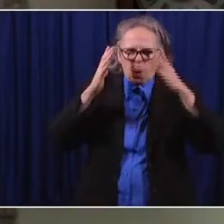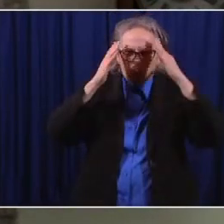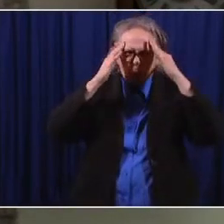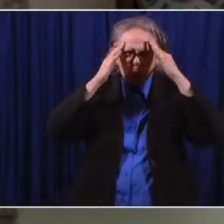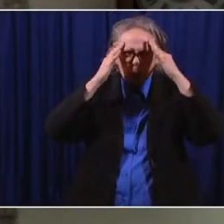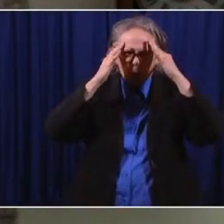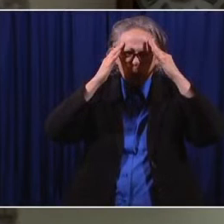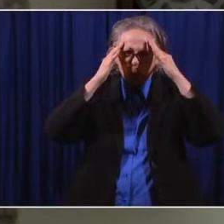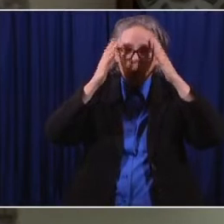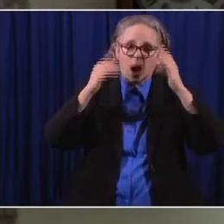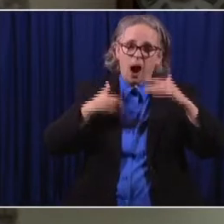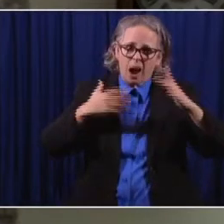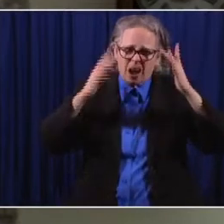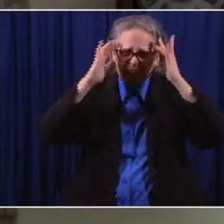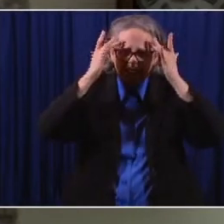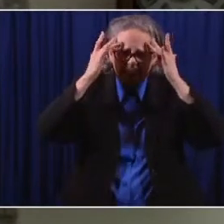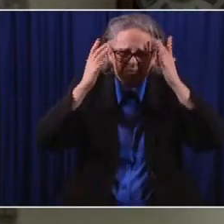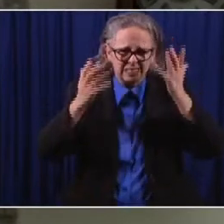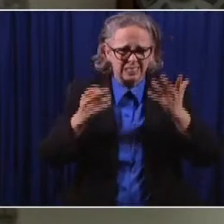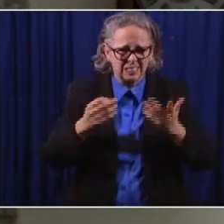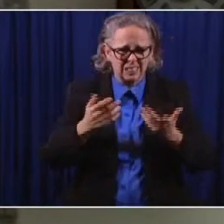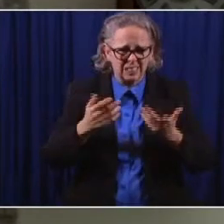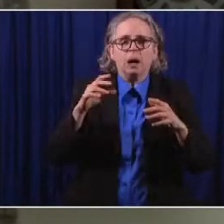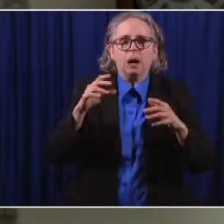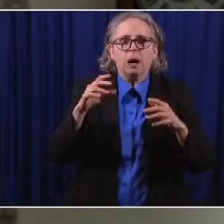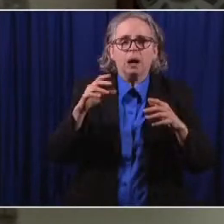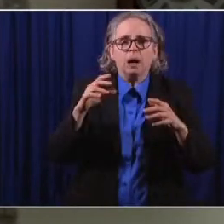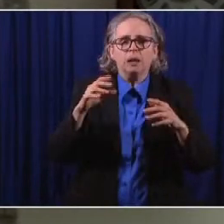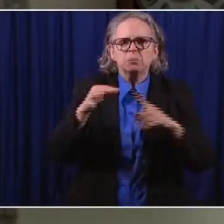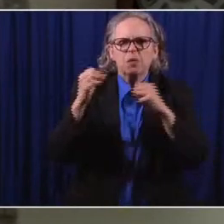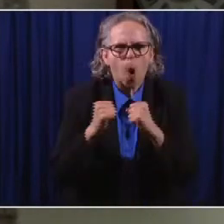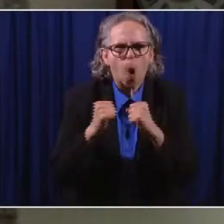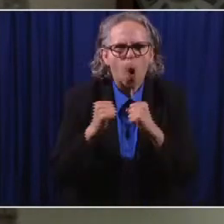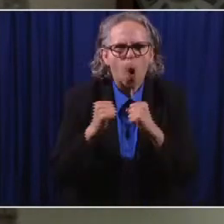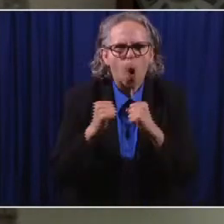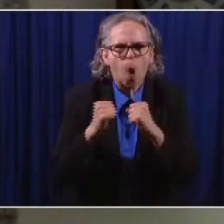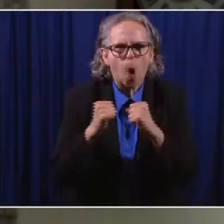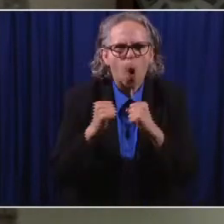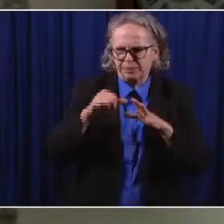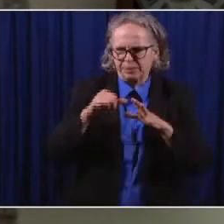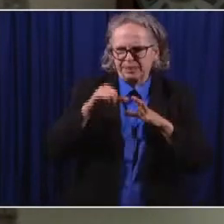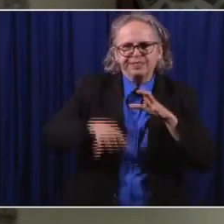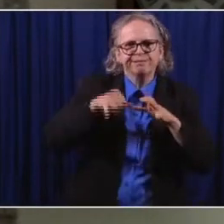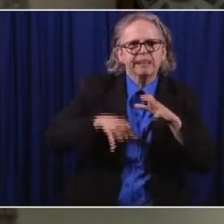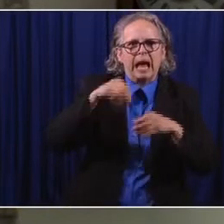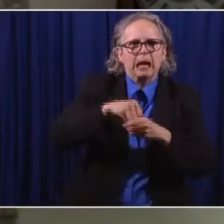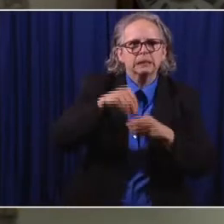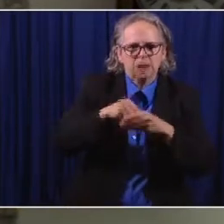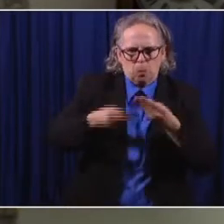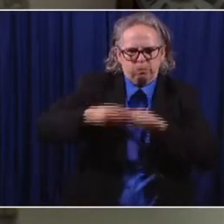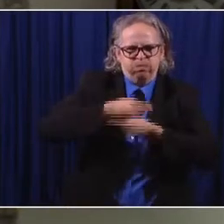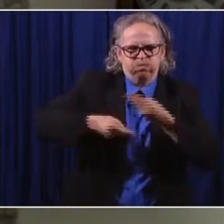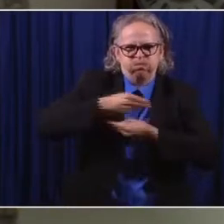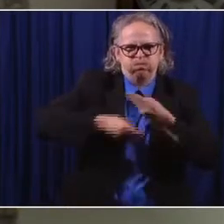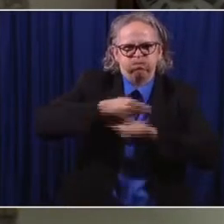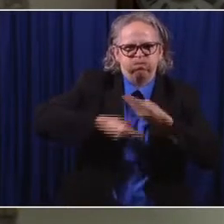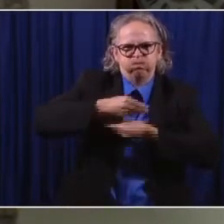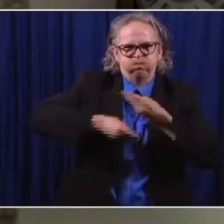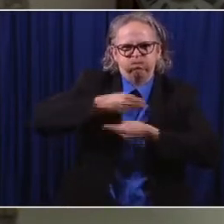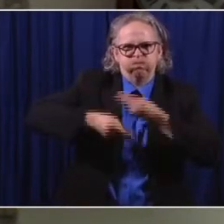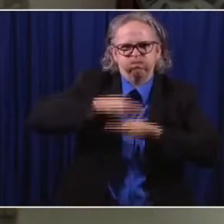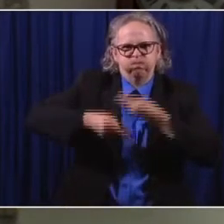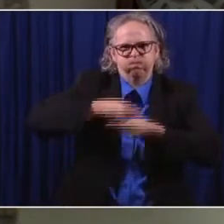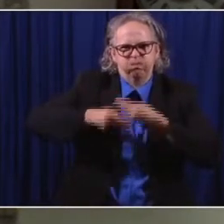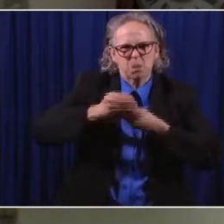cold. And, the experts tell us that the odds are when it gets cold, people go inside. We know being outside is a lot safer